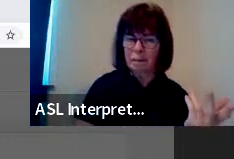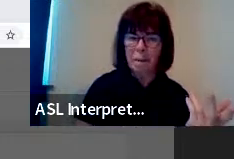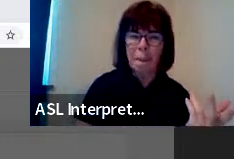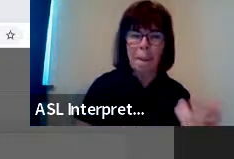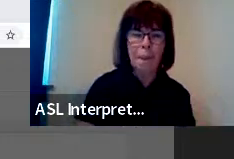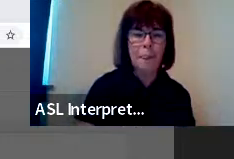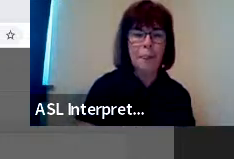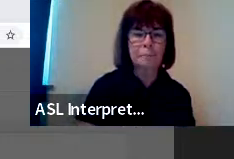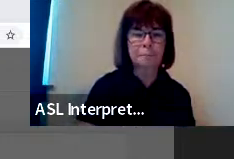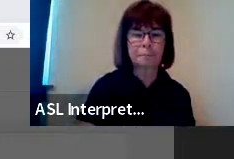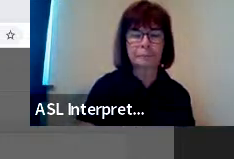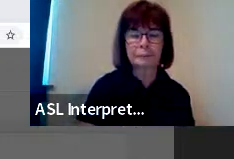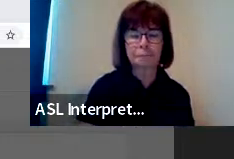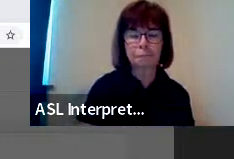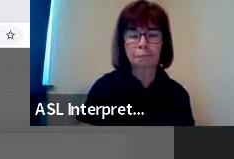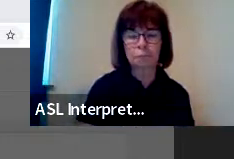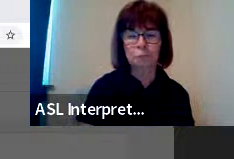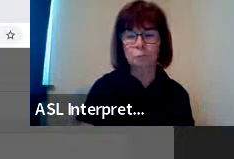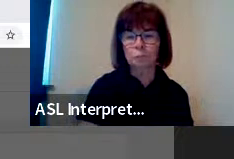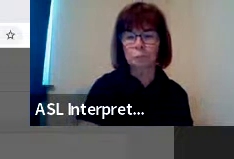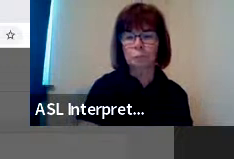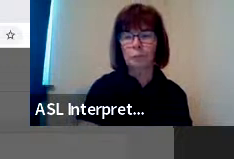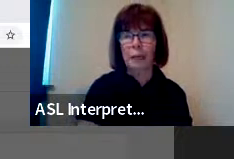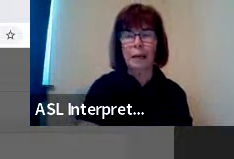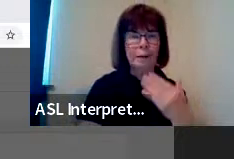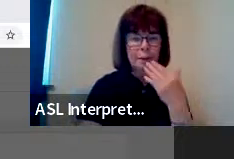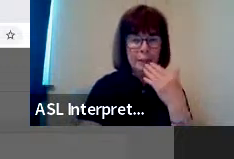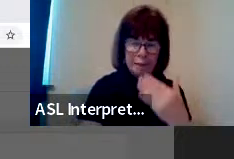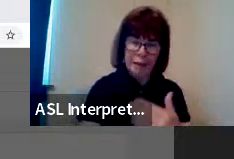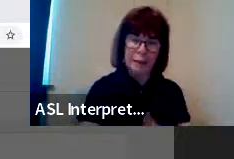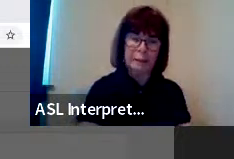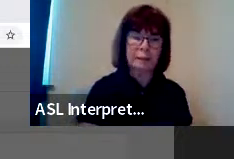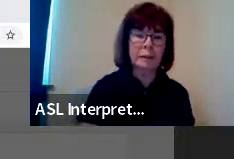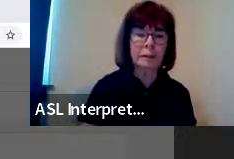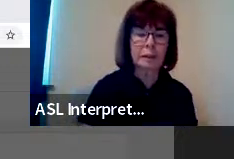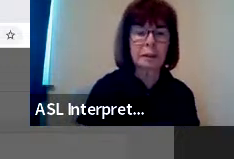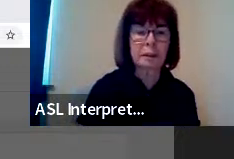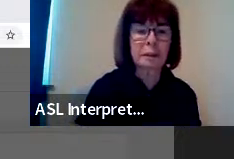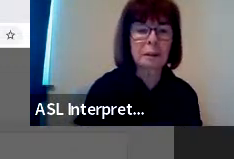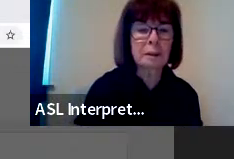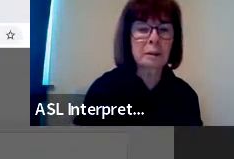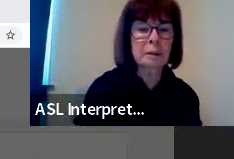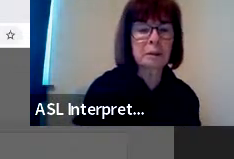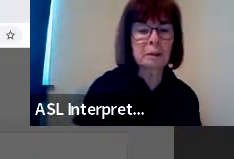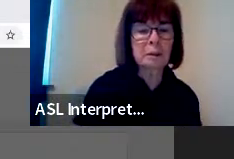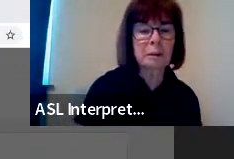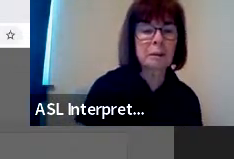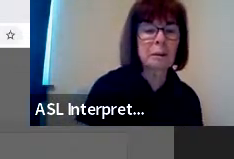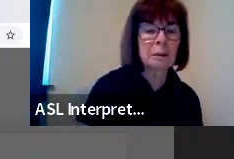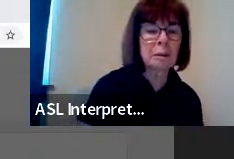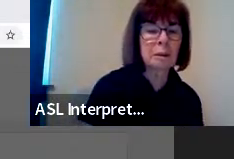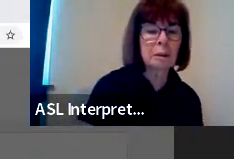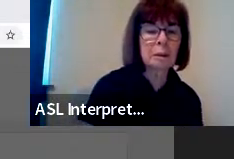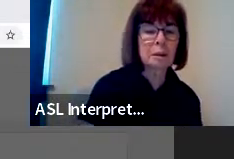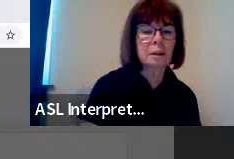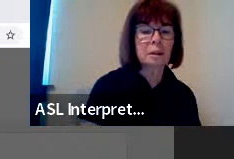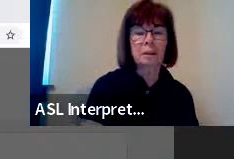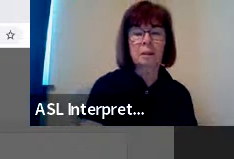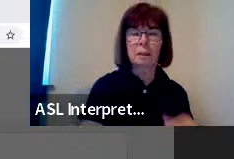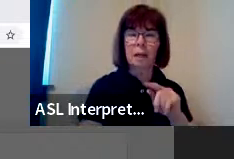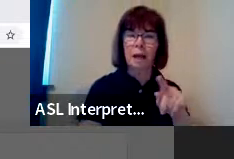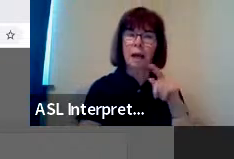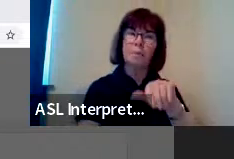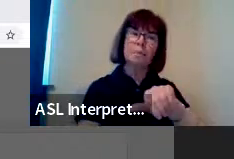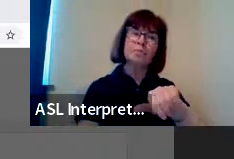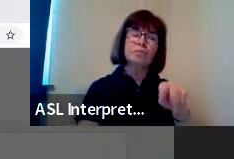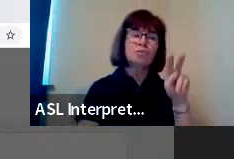Thank you for that. See, I'm looking at some of the other sticky notes